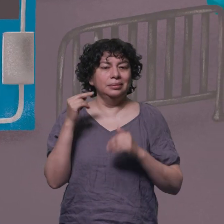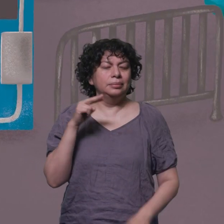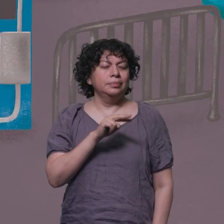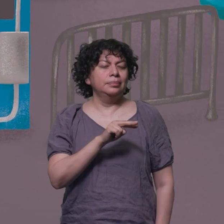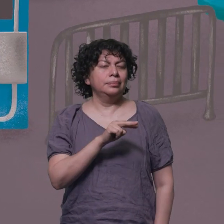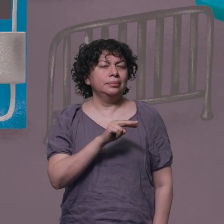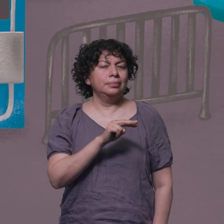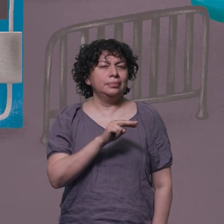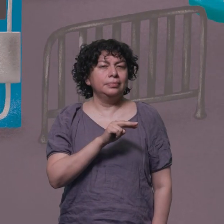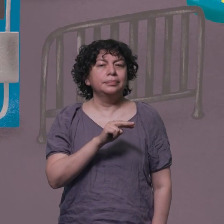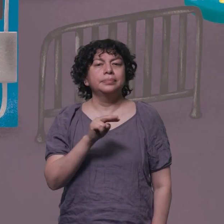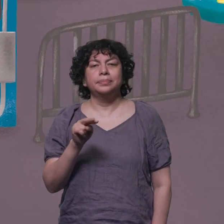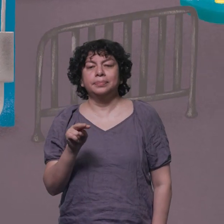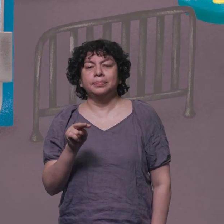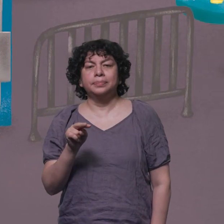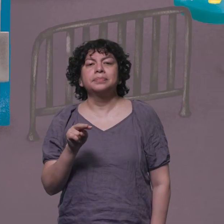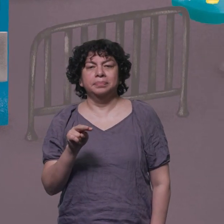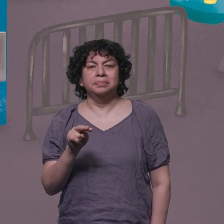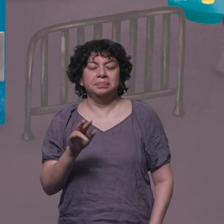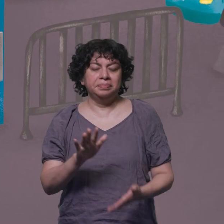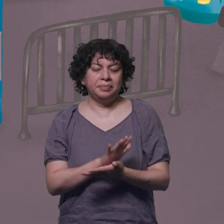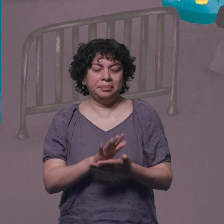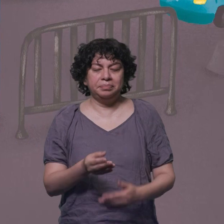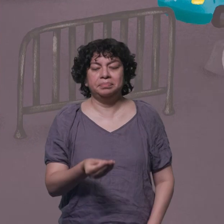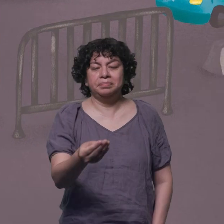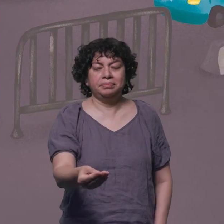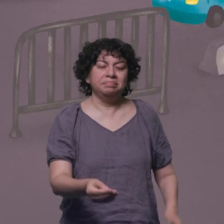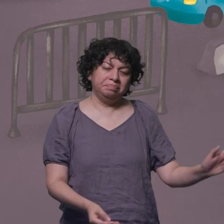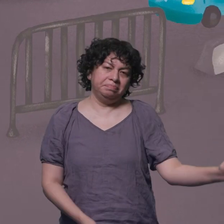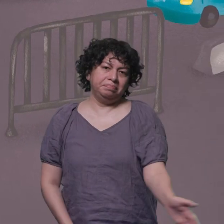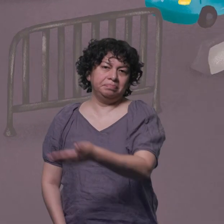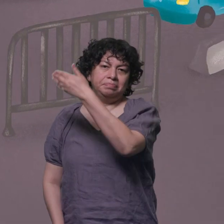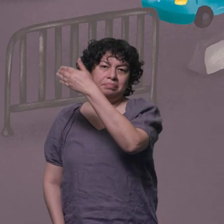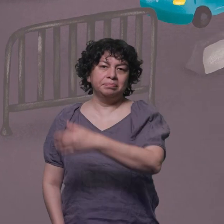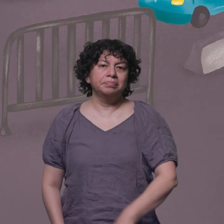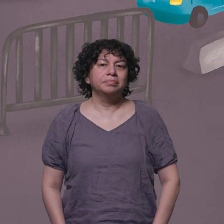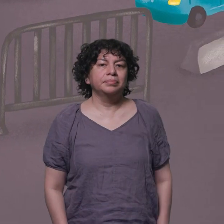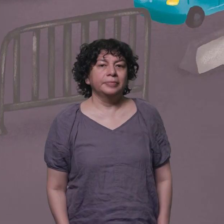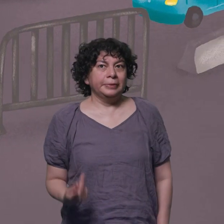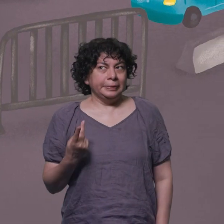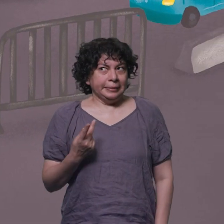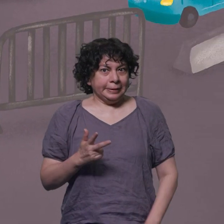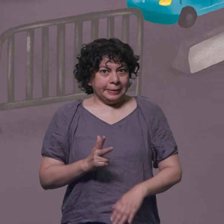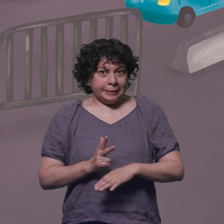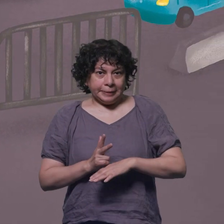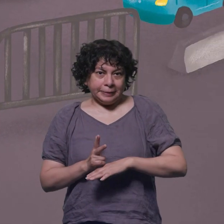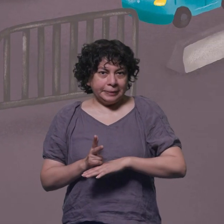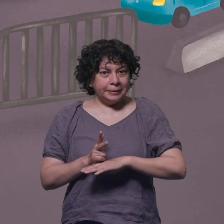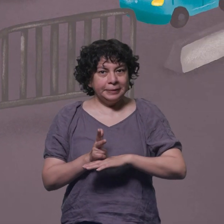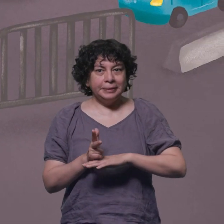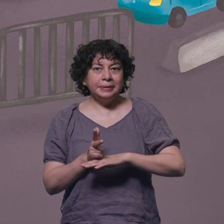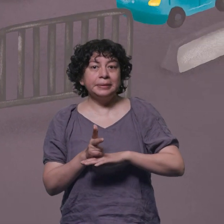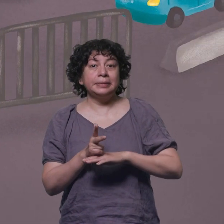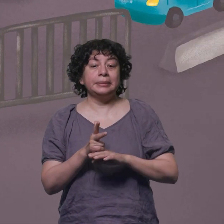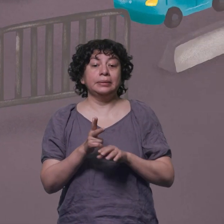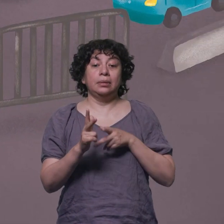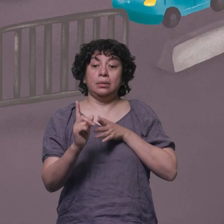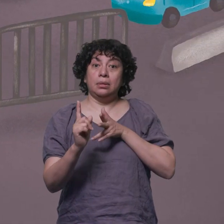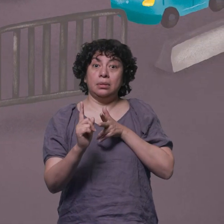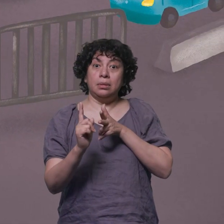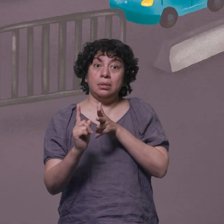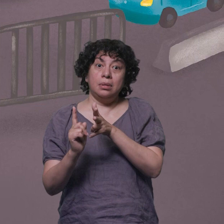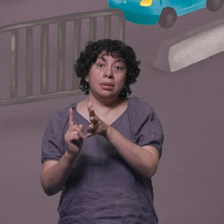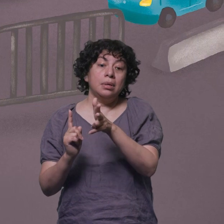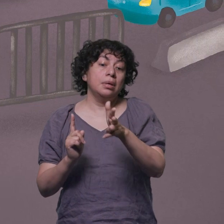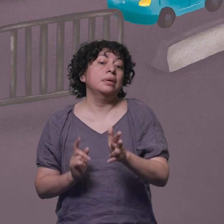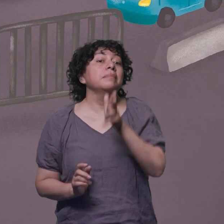us. Then he hands my mom the papers and signals us to go. We wait patiently as Mommy drives past the